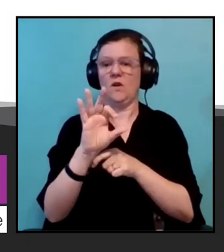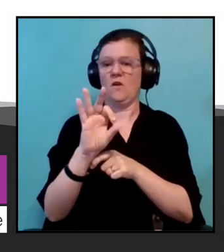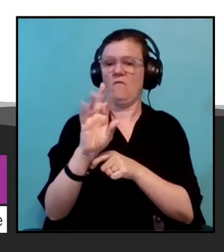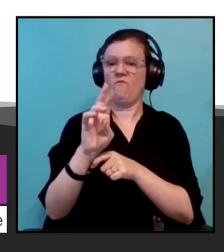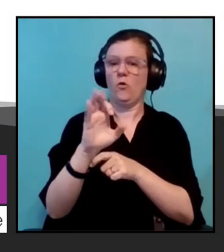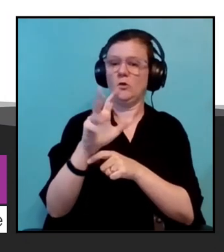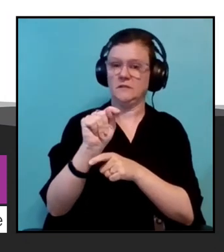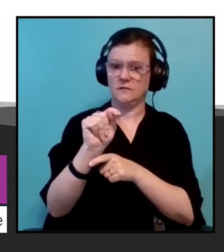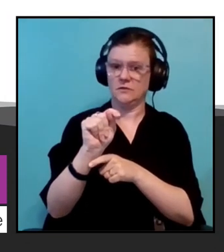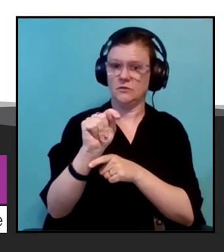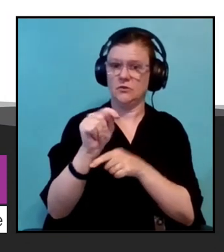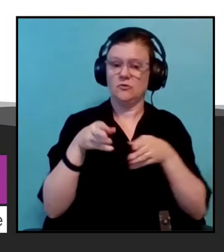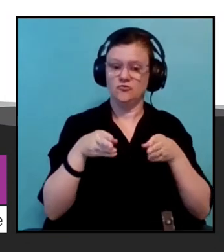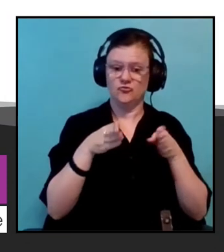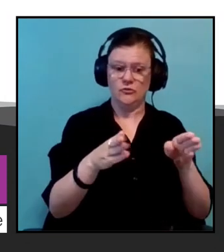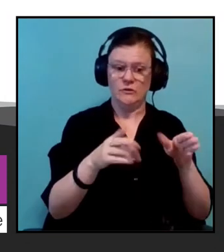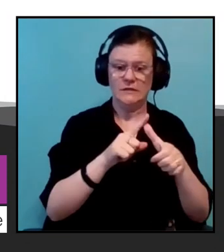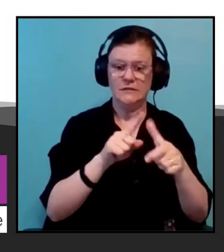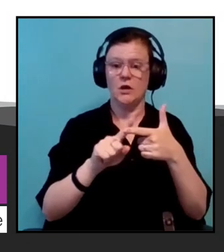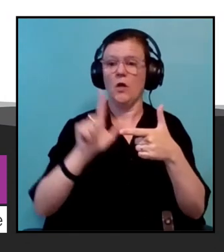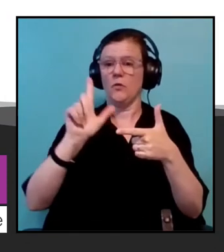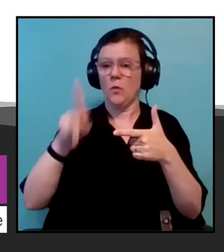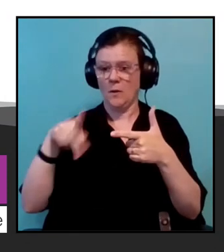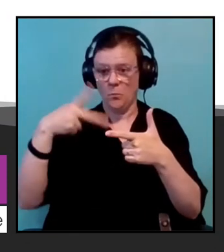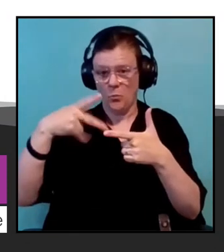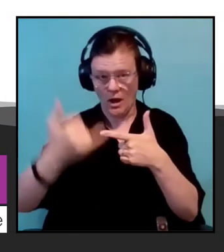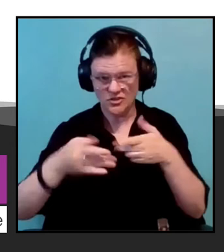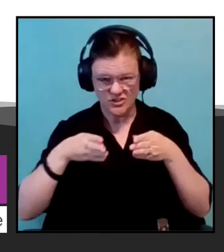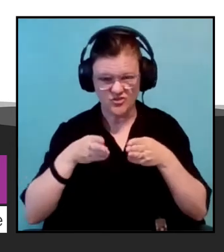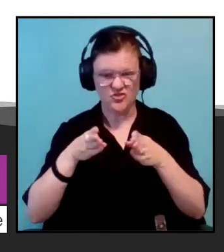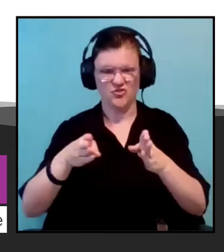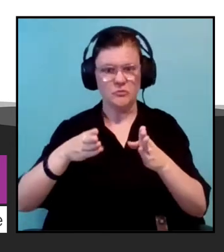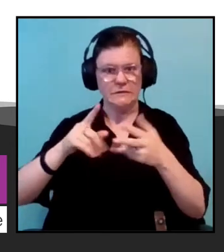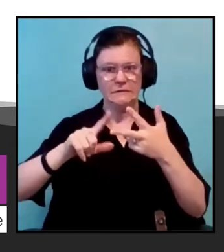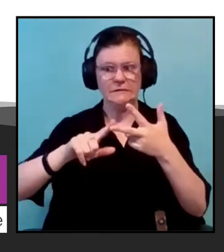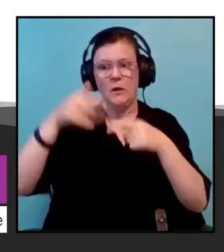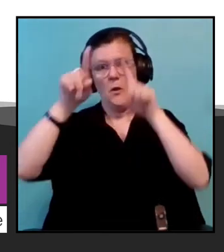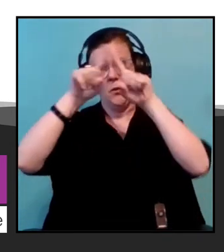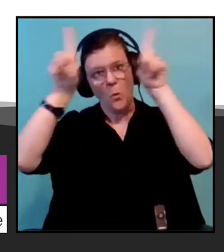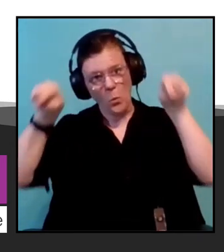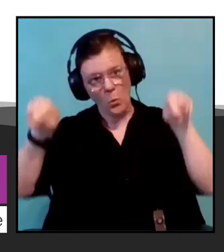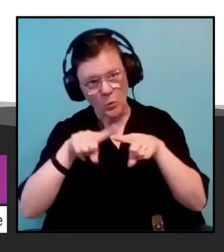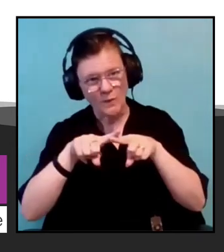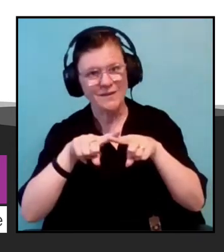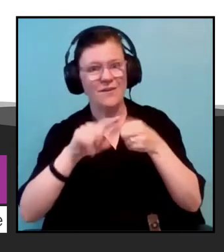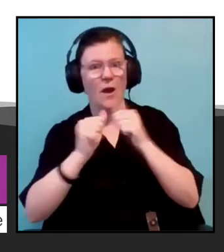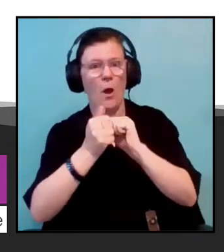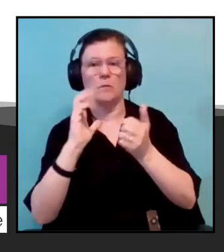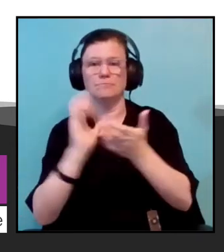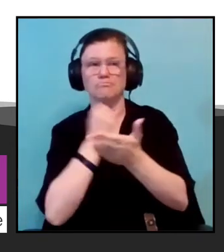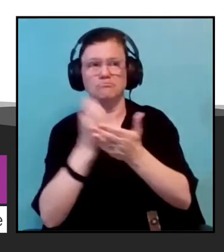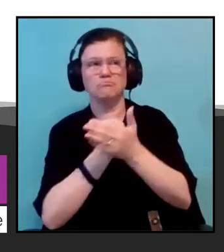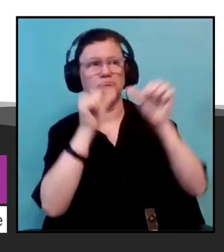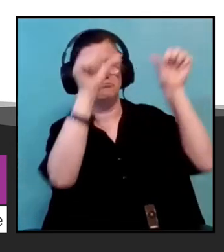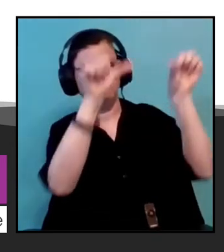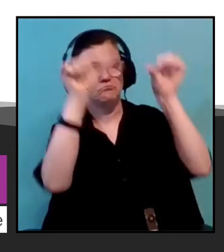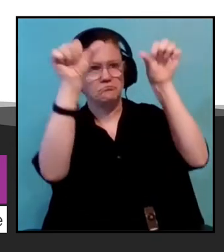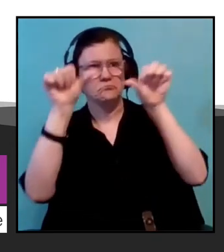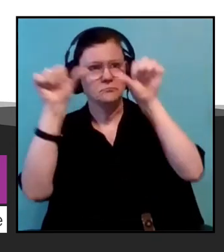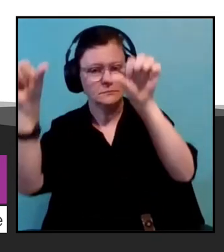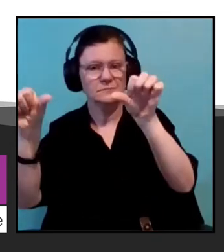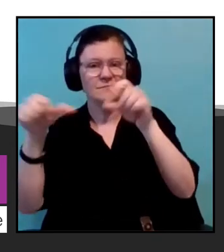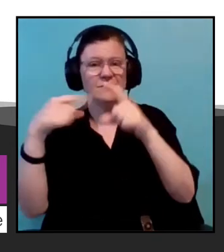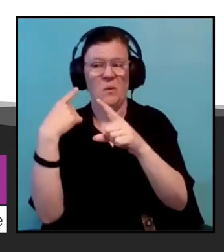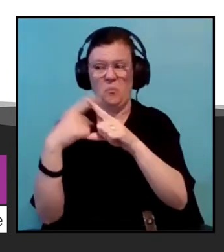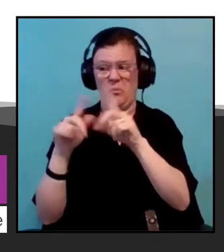itself, the Laundromat Project street front, the window, how we could make the best use of the space, and what